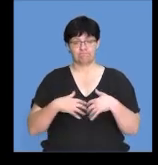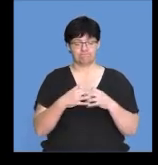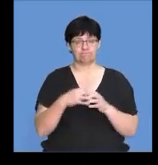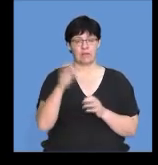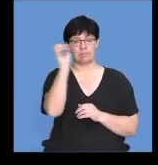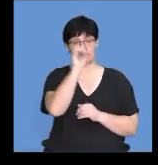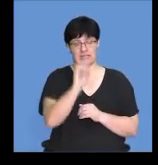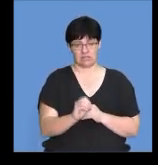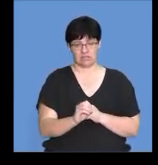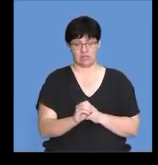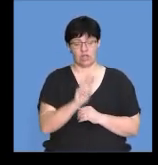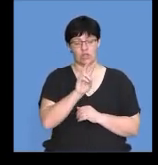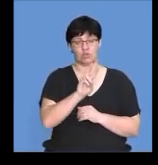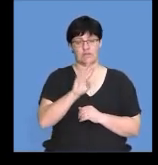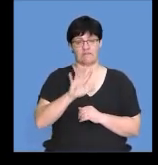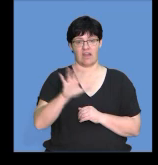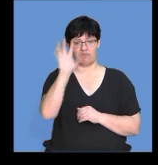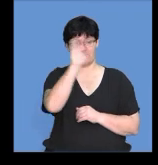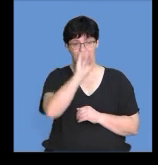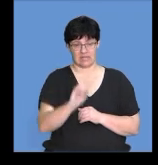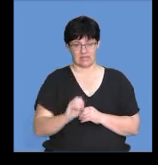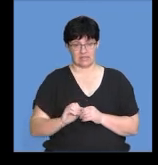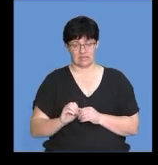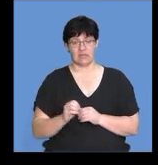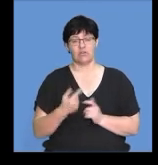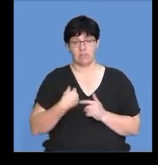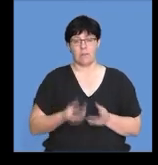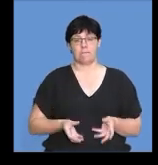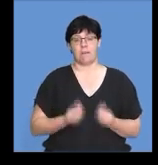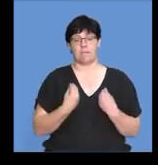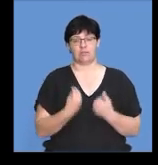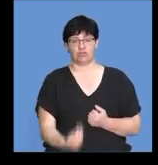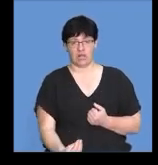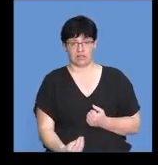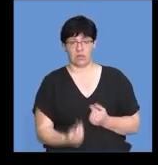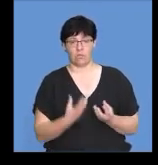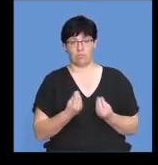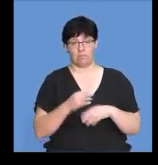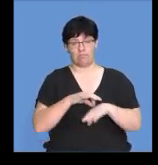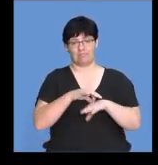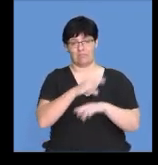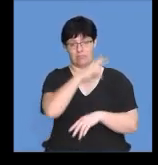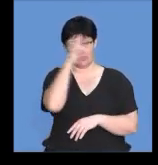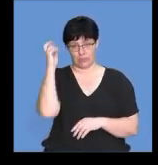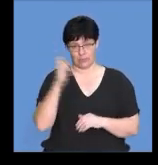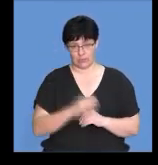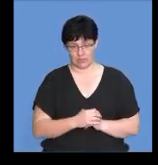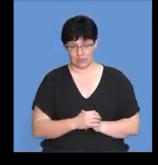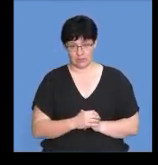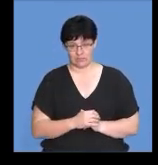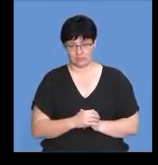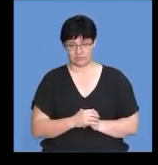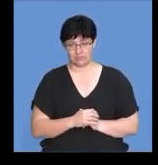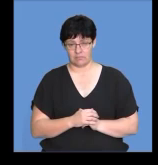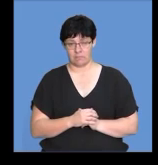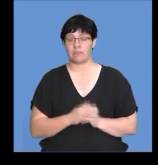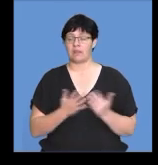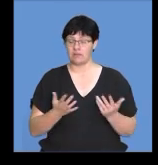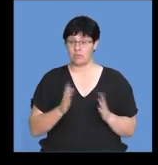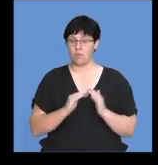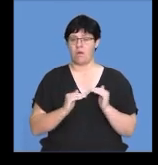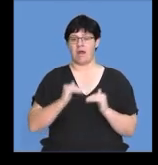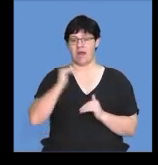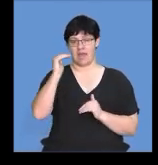percentage, that is a 25% chance of having a child with blue skin, which essentially is significantly